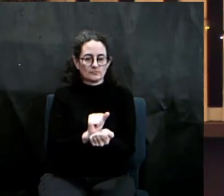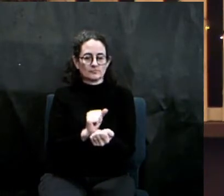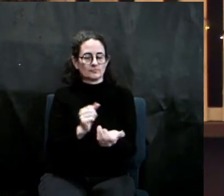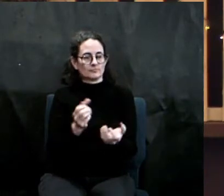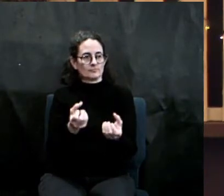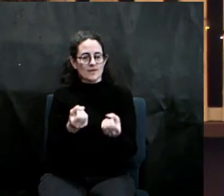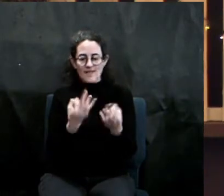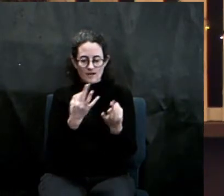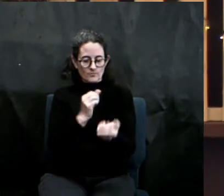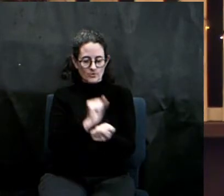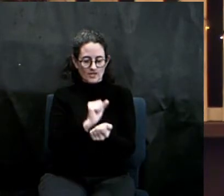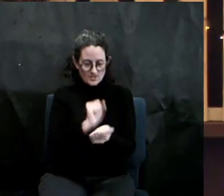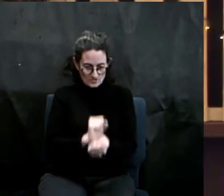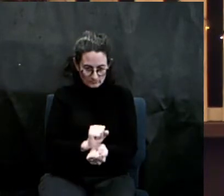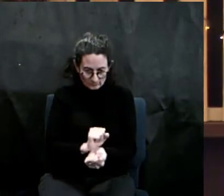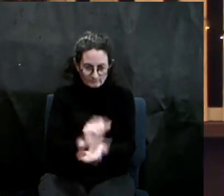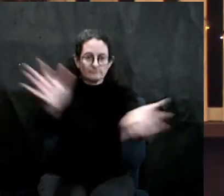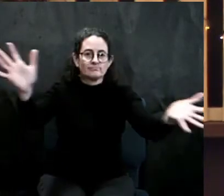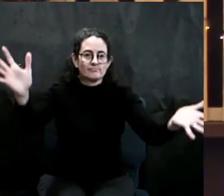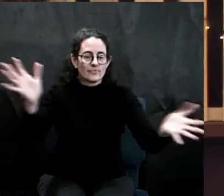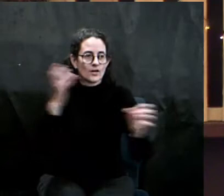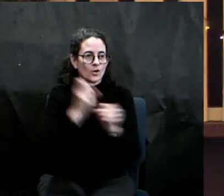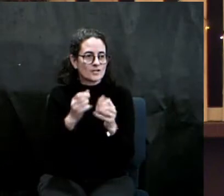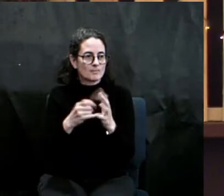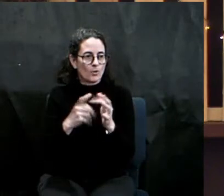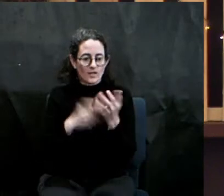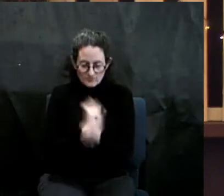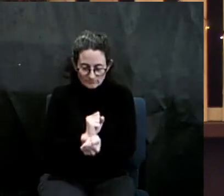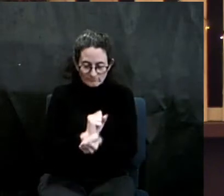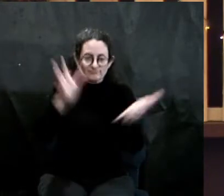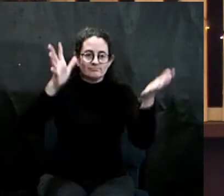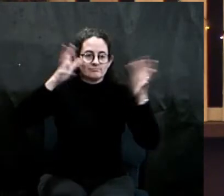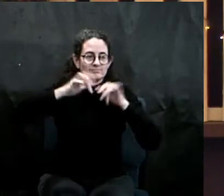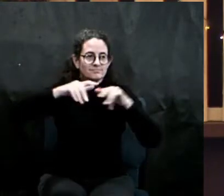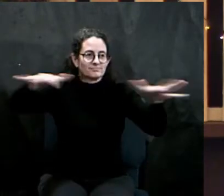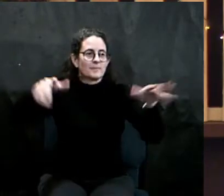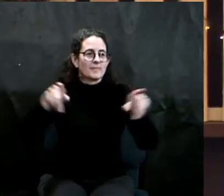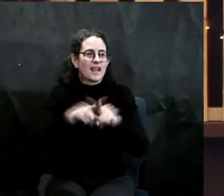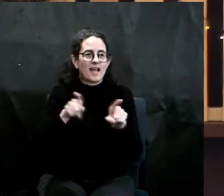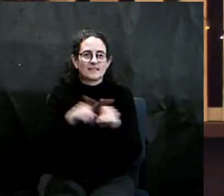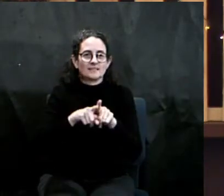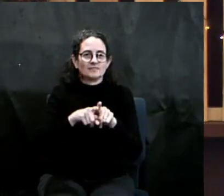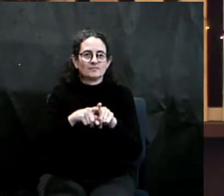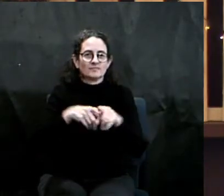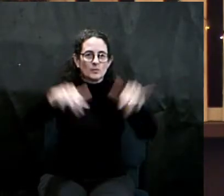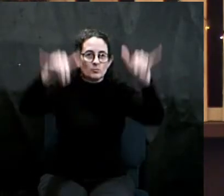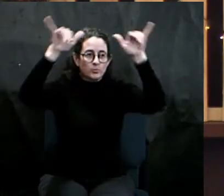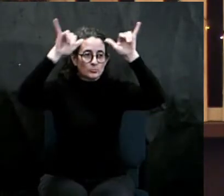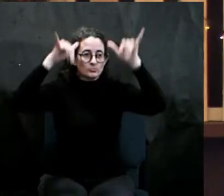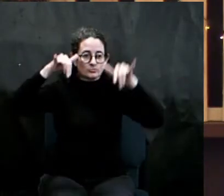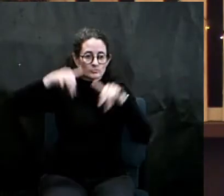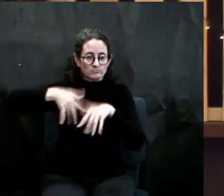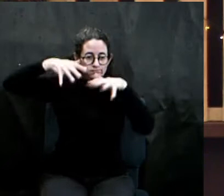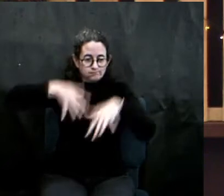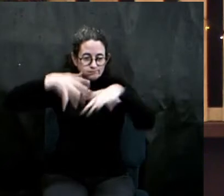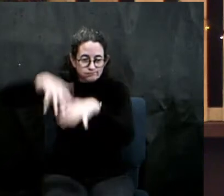clear reminder that the gospel is unstoppable, like migrating wildebeests, or a river rushing down a mountain, or a